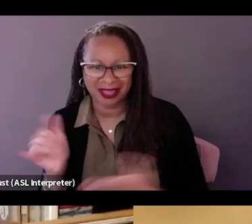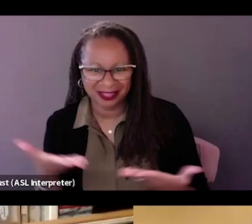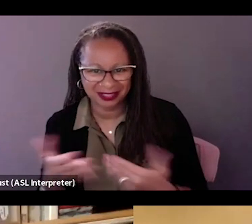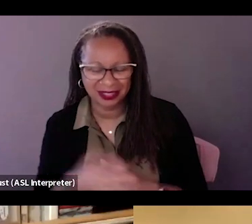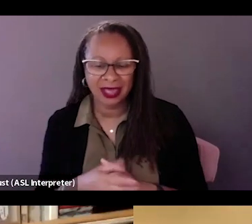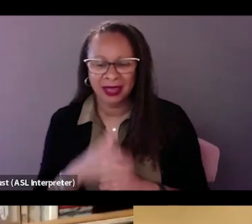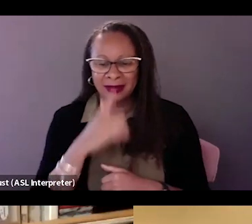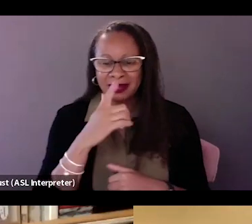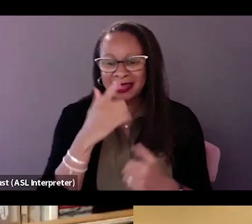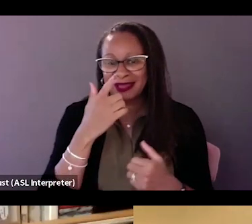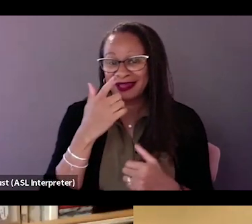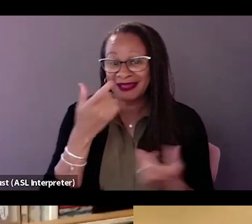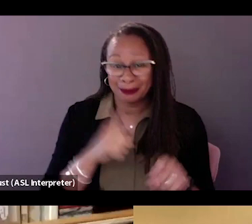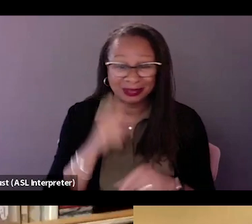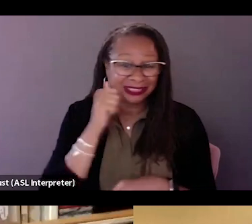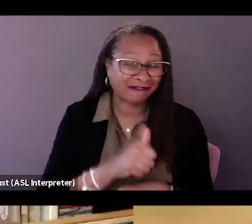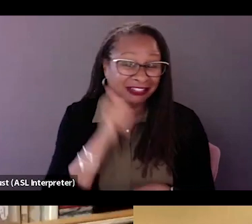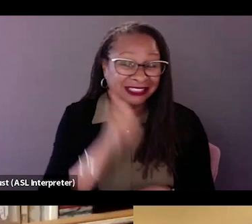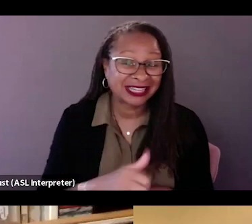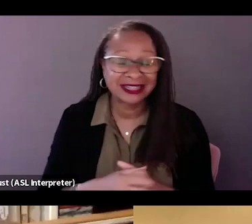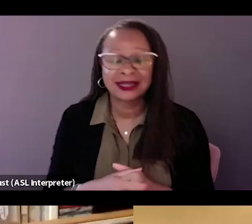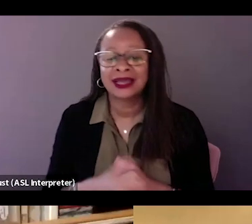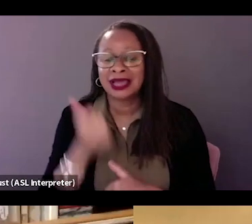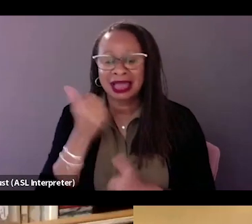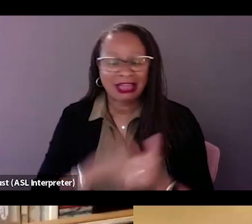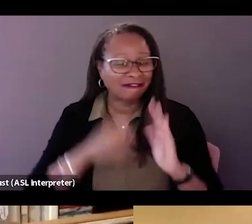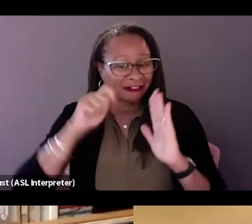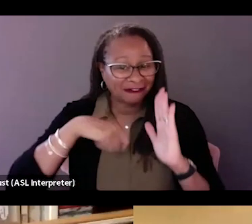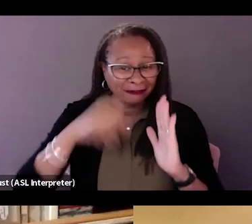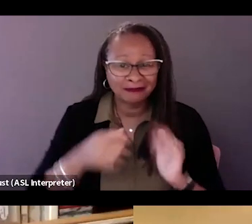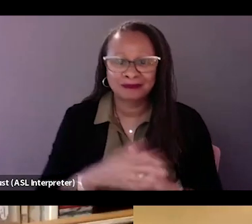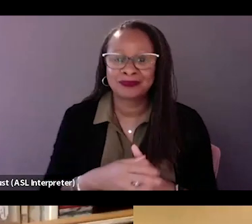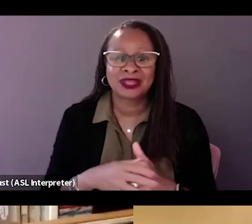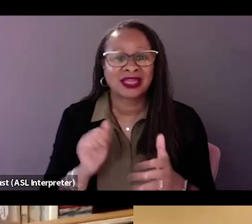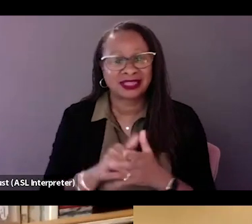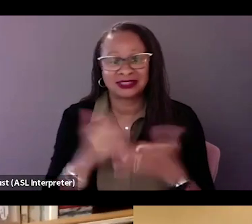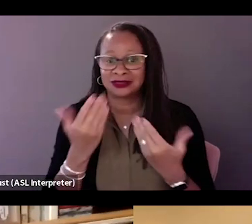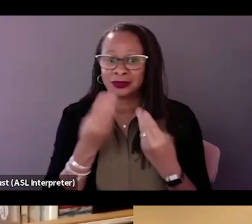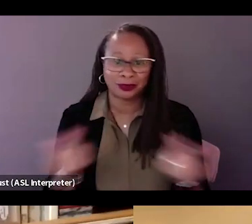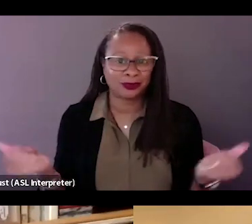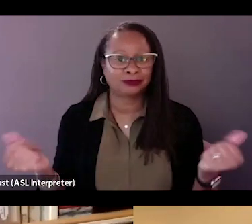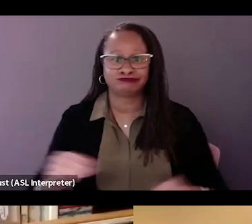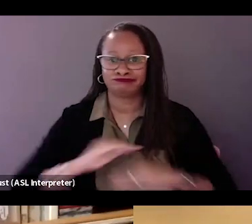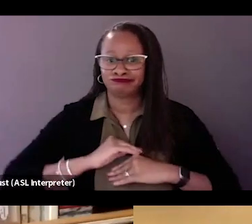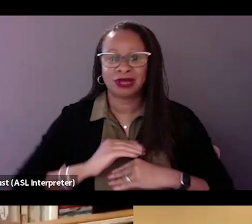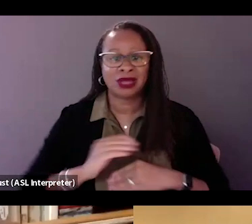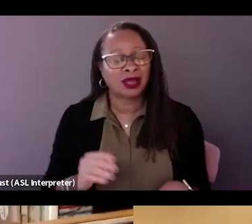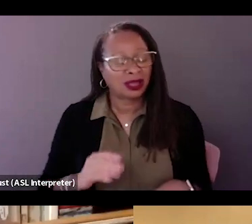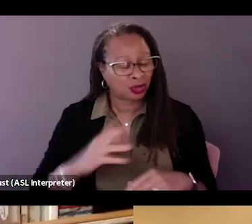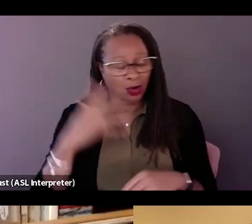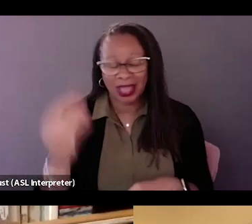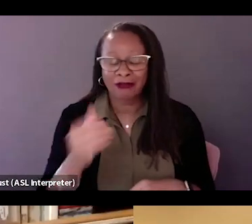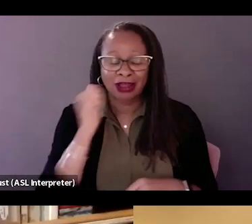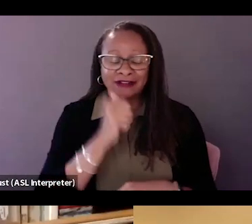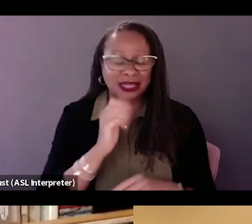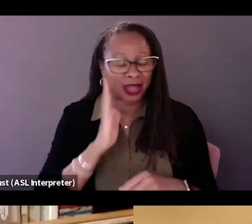every day and every shoot is a resolve. You are going out every day and you're making the